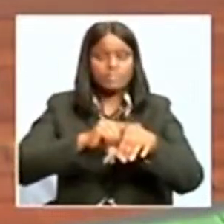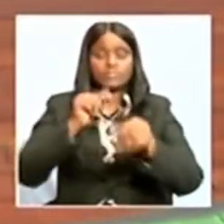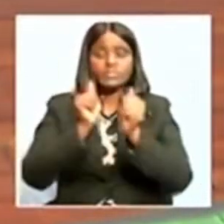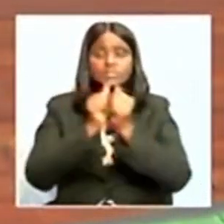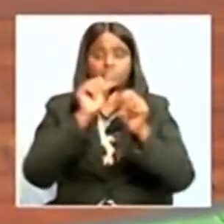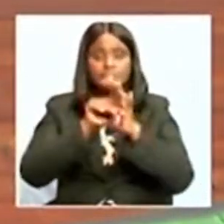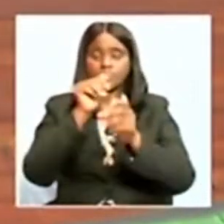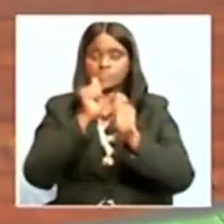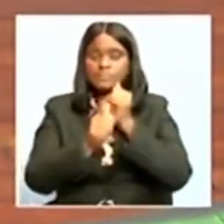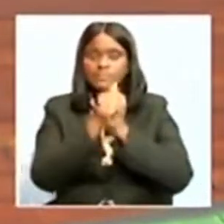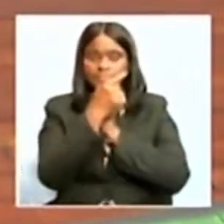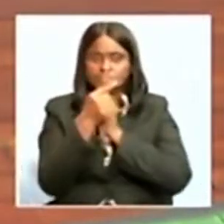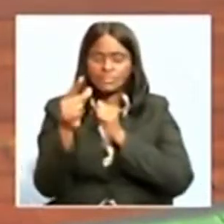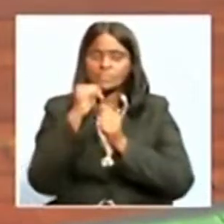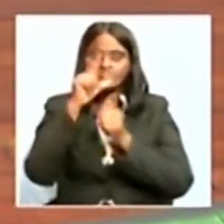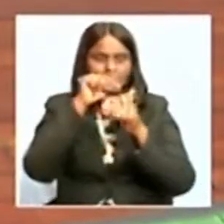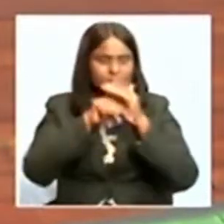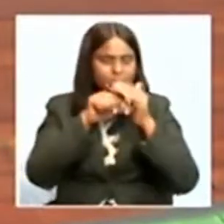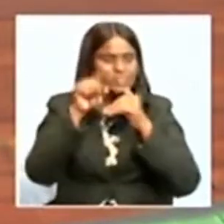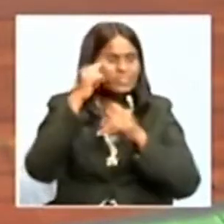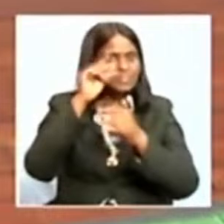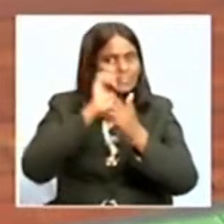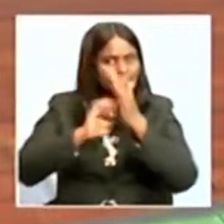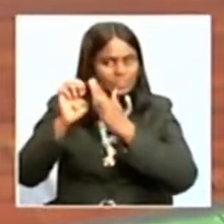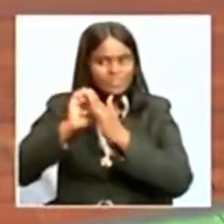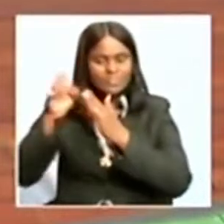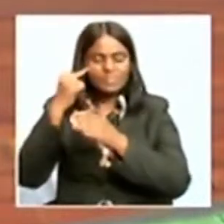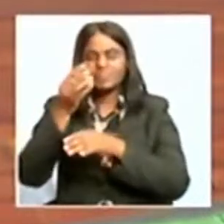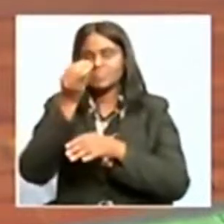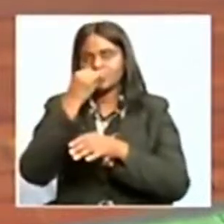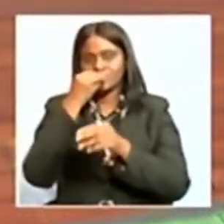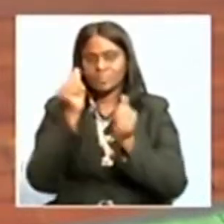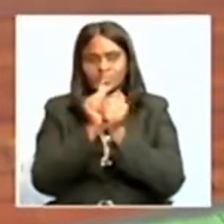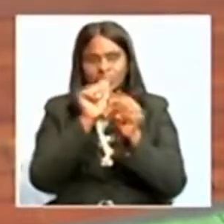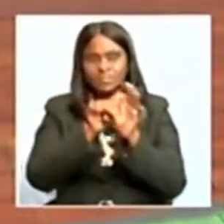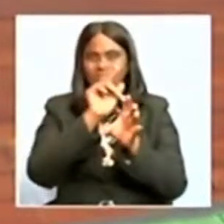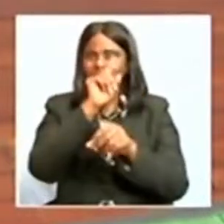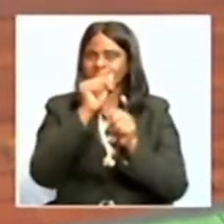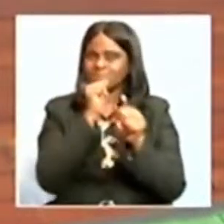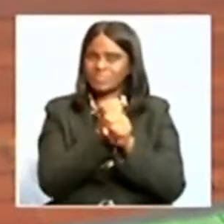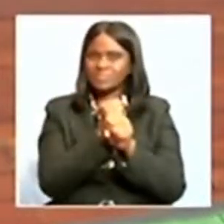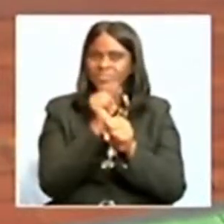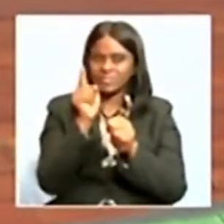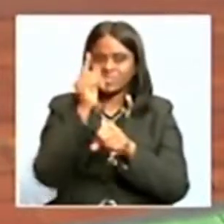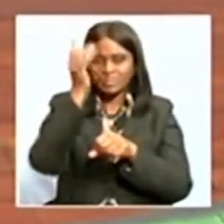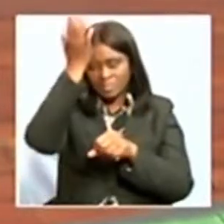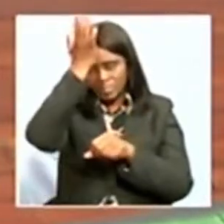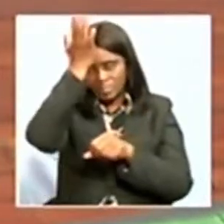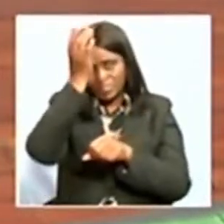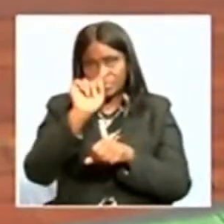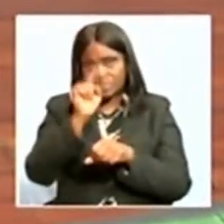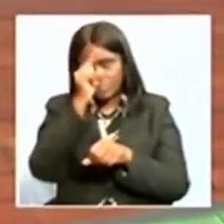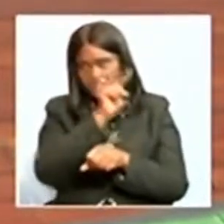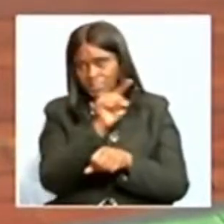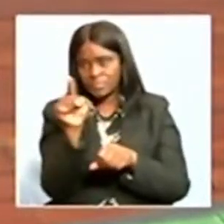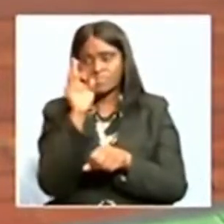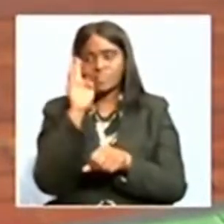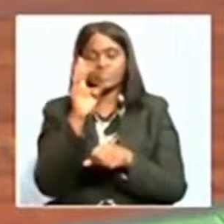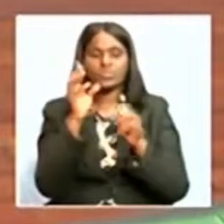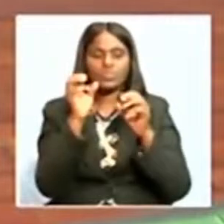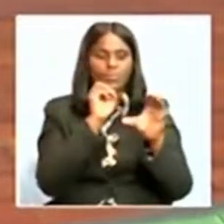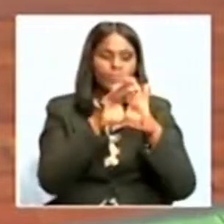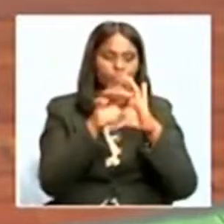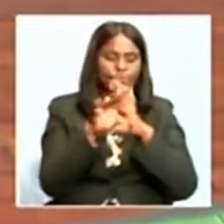within which goods not entered for export or consumption within 1 year of the date of first warehousing shall be